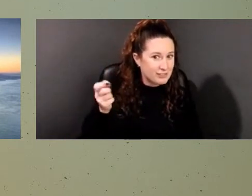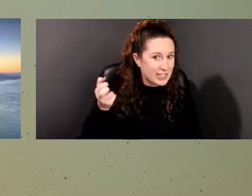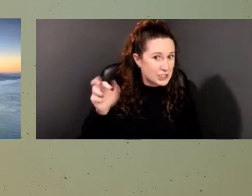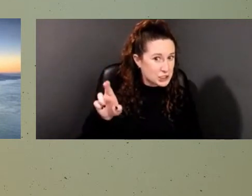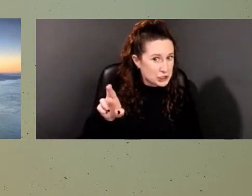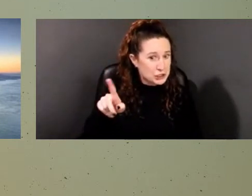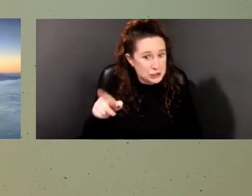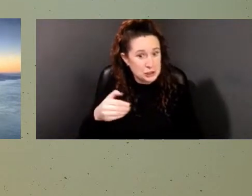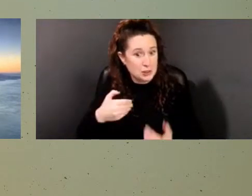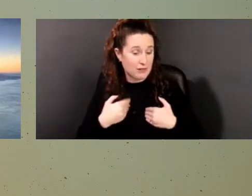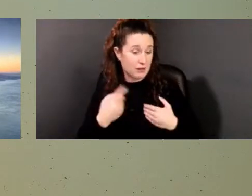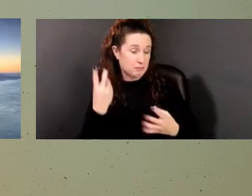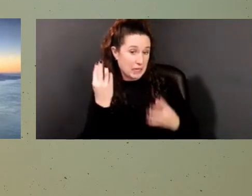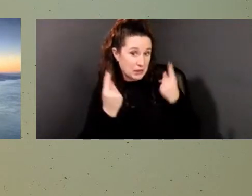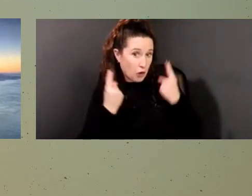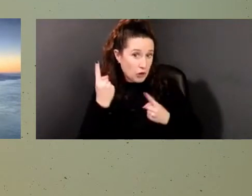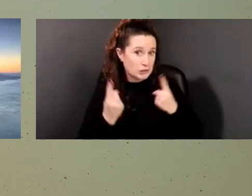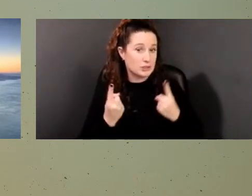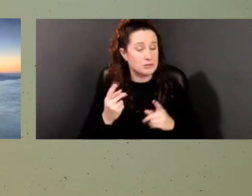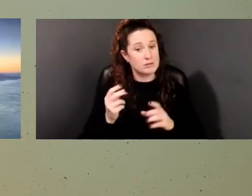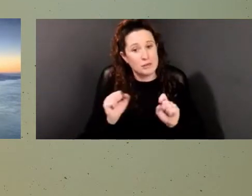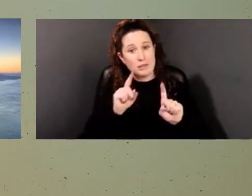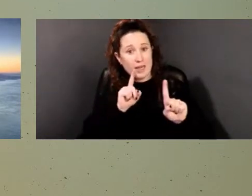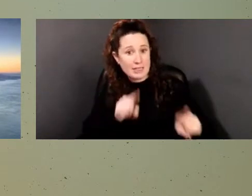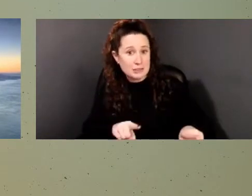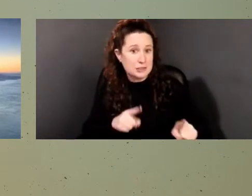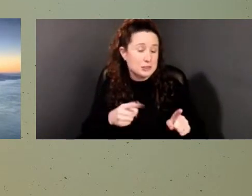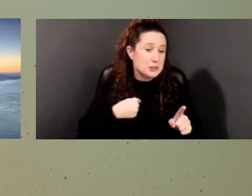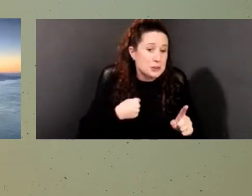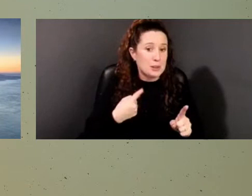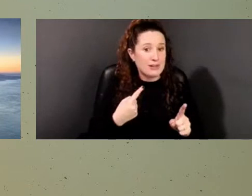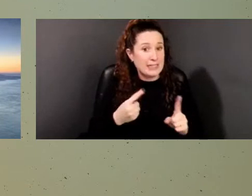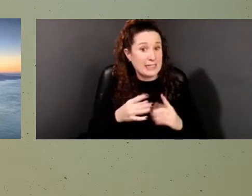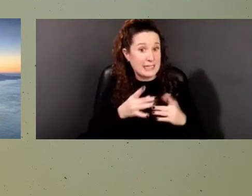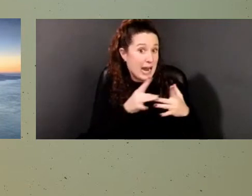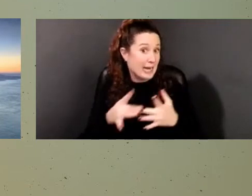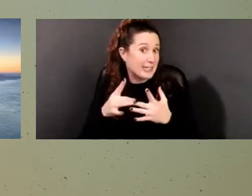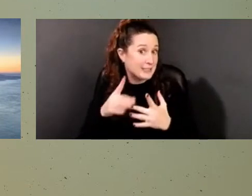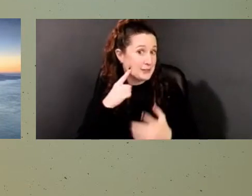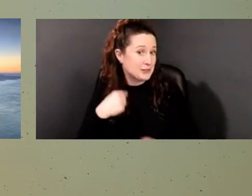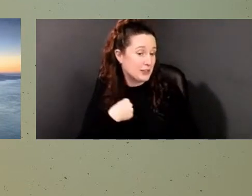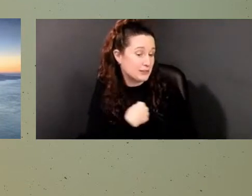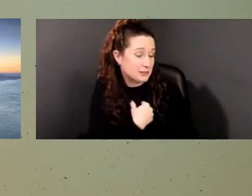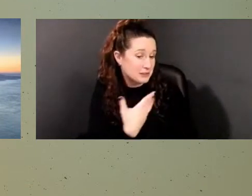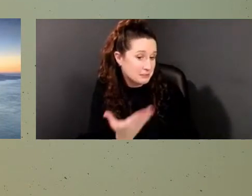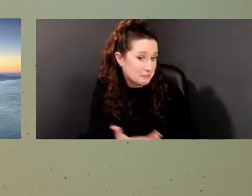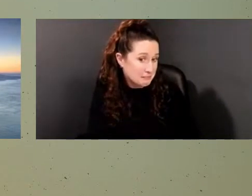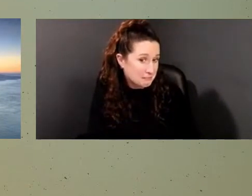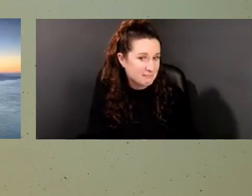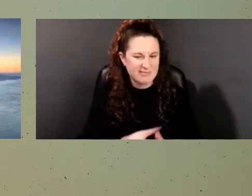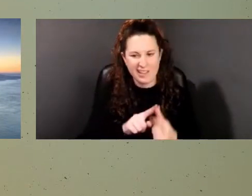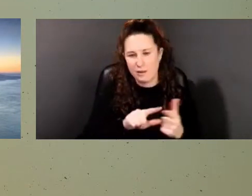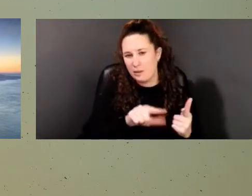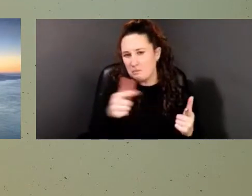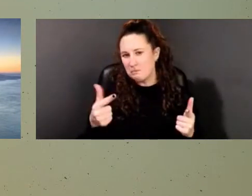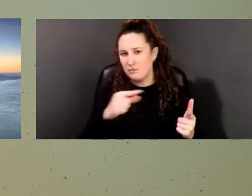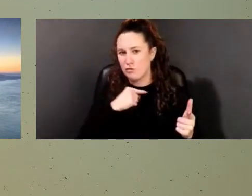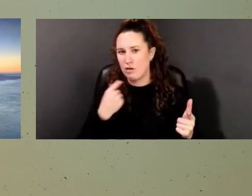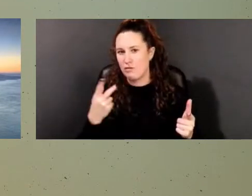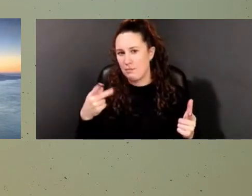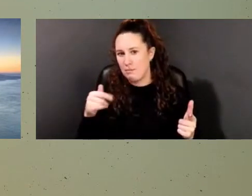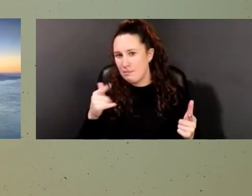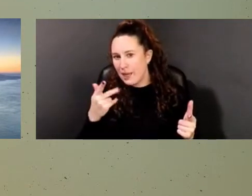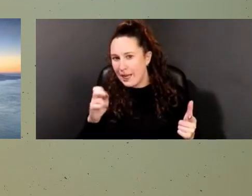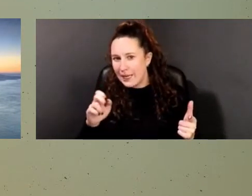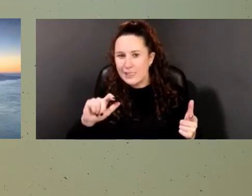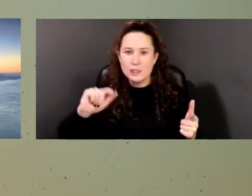perspective to the conversation. Do you have any words of guidance there for us? And then I'll go to Reverend Paige and Gloria and the